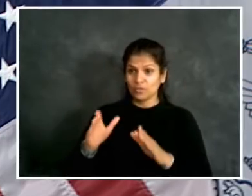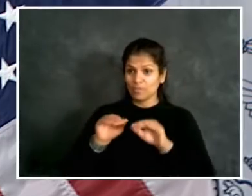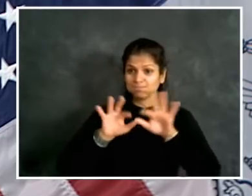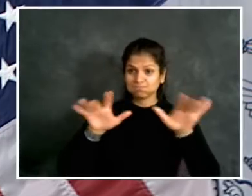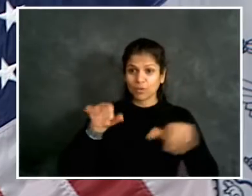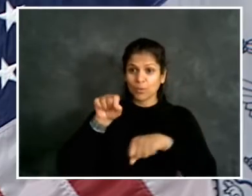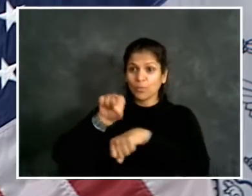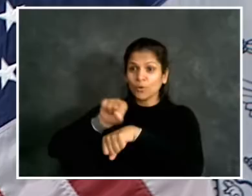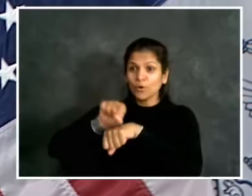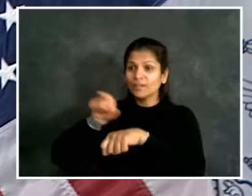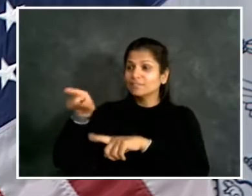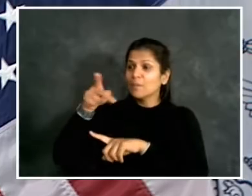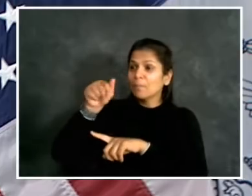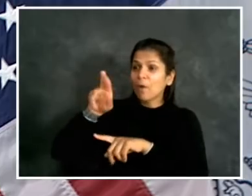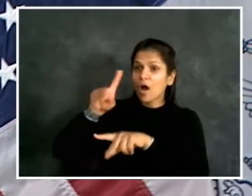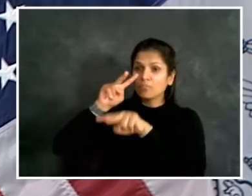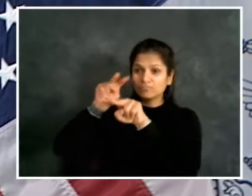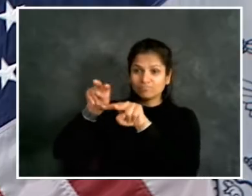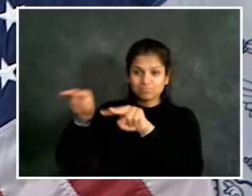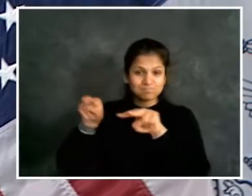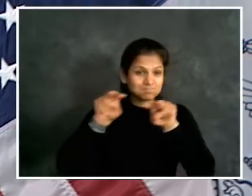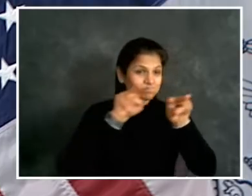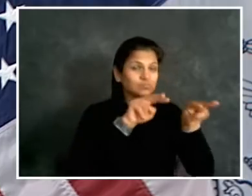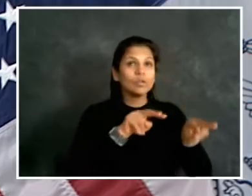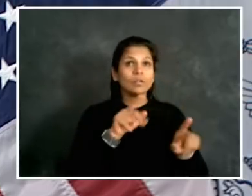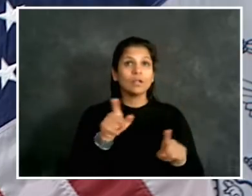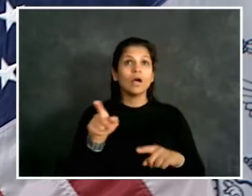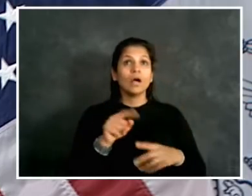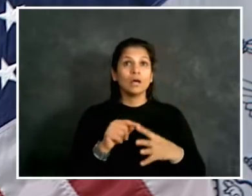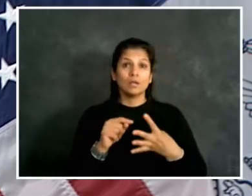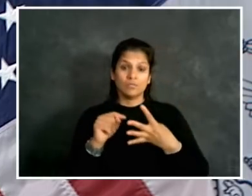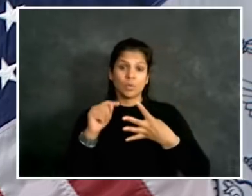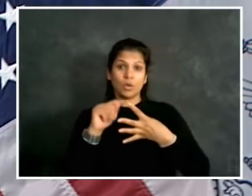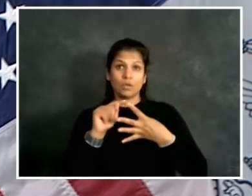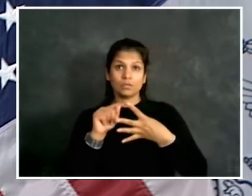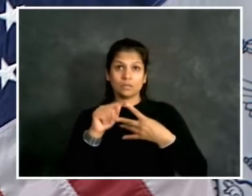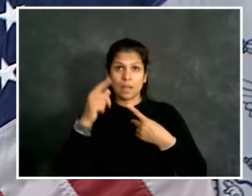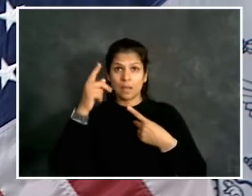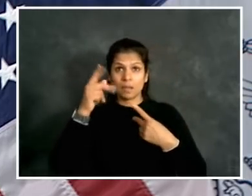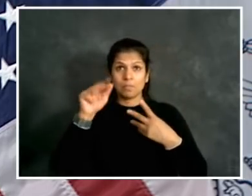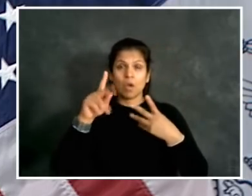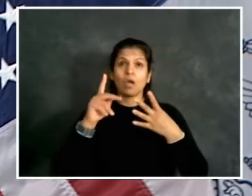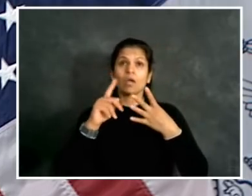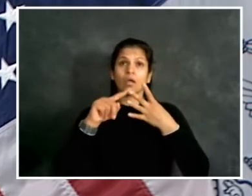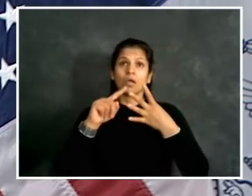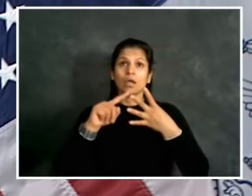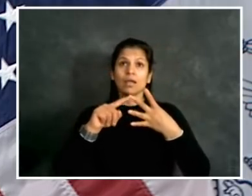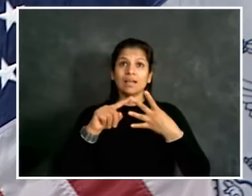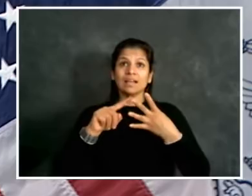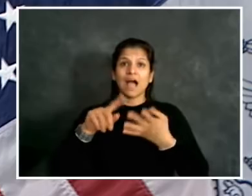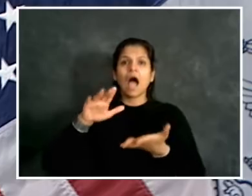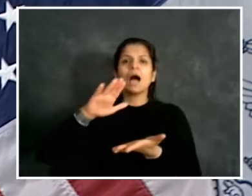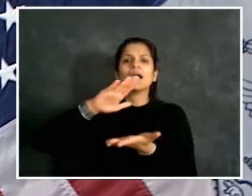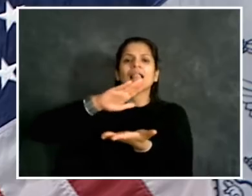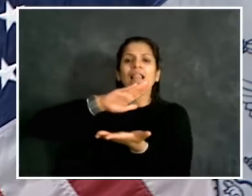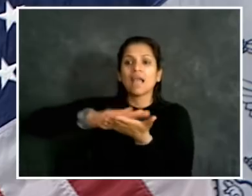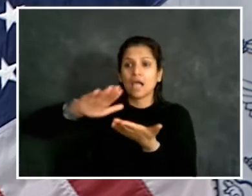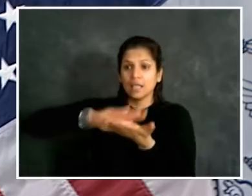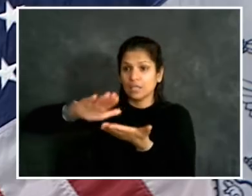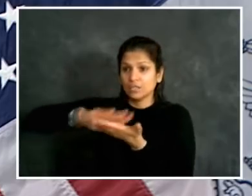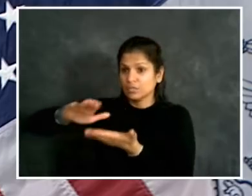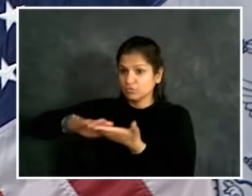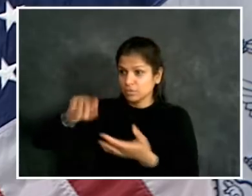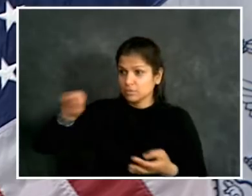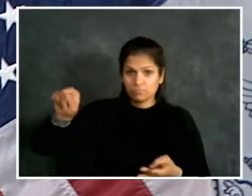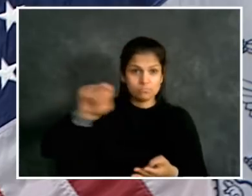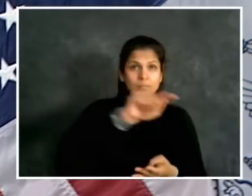Parks Department, Office of Special Enforcement, Sanitation Department, Fire Department, Environmental Protection, and the Sheriff's Office. So